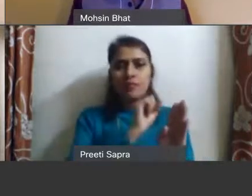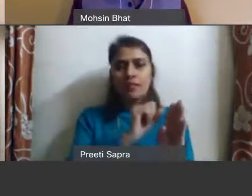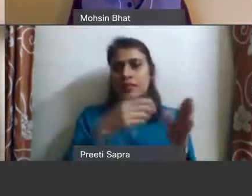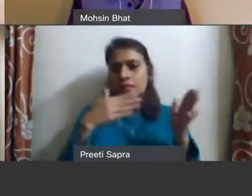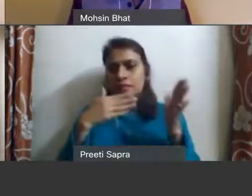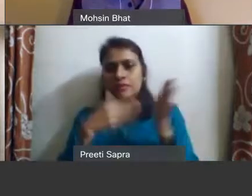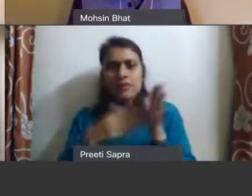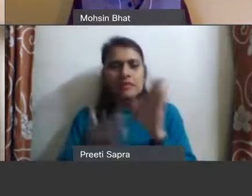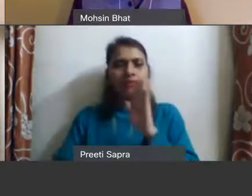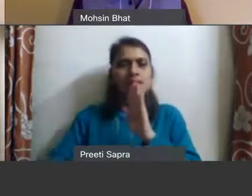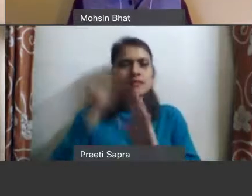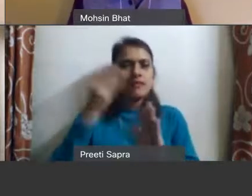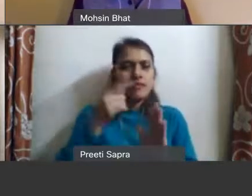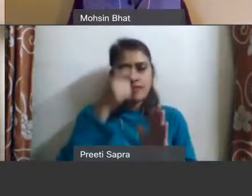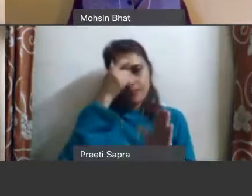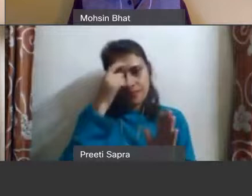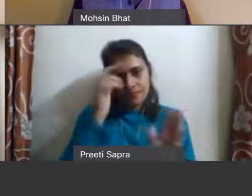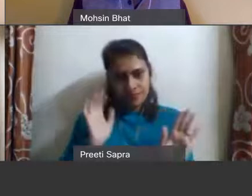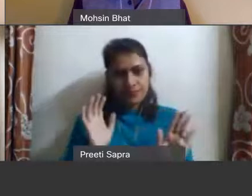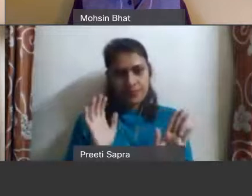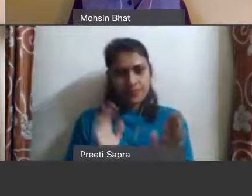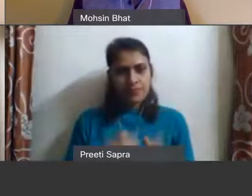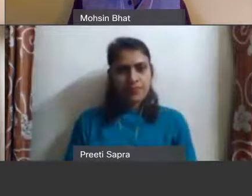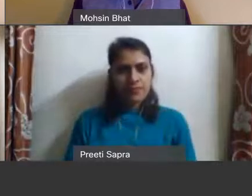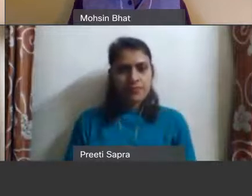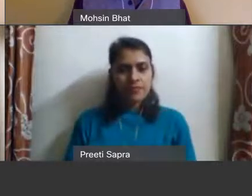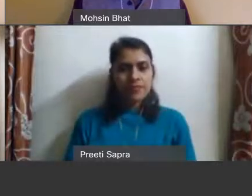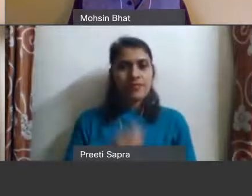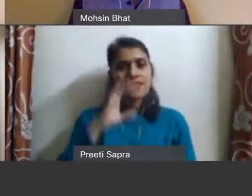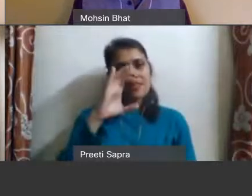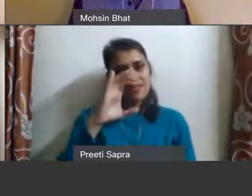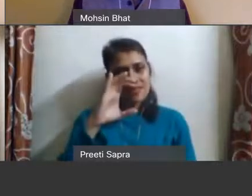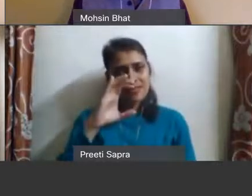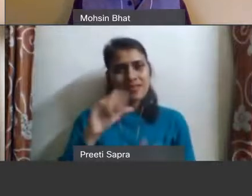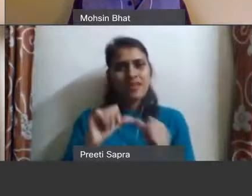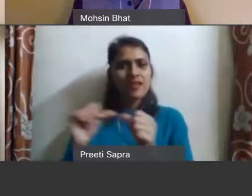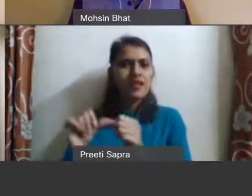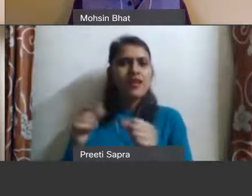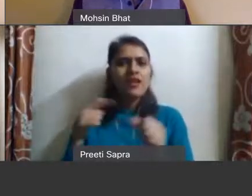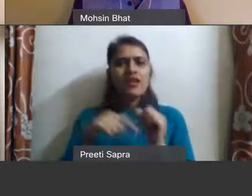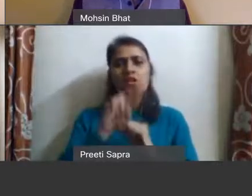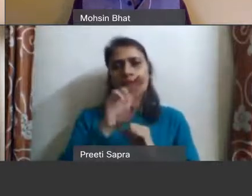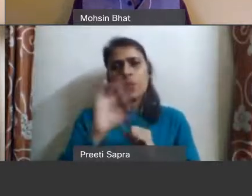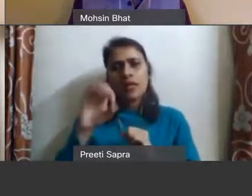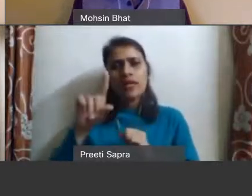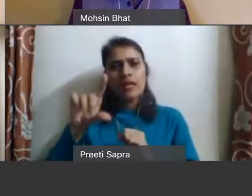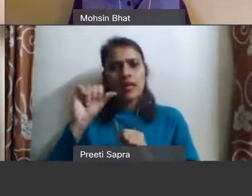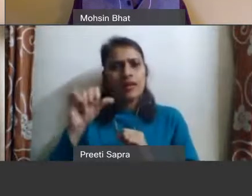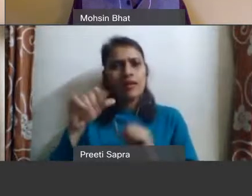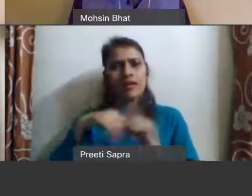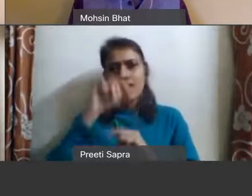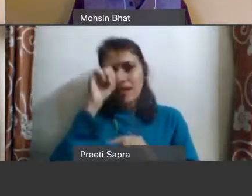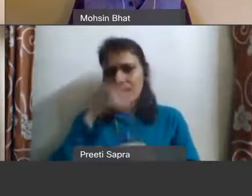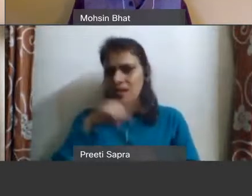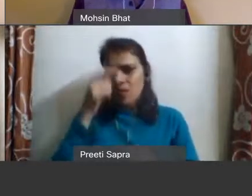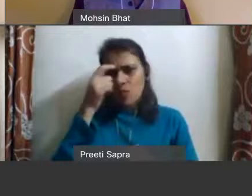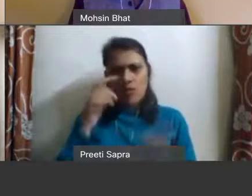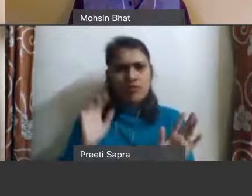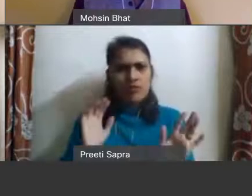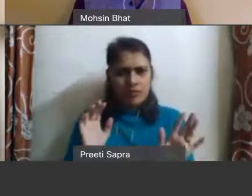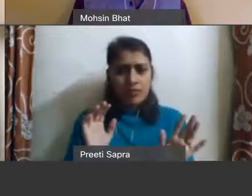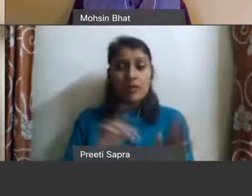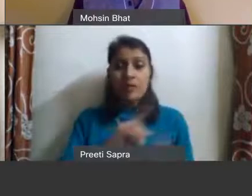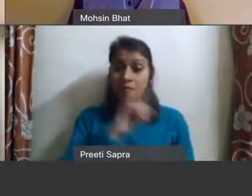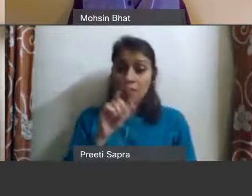challenging question of alienage. Now, the CA 2019 did not create the problem of alienage in India, of course, but it aggravates it.